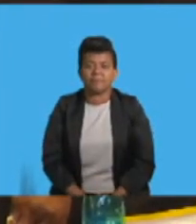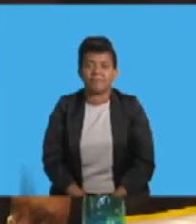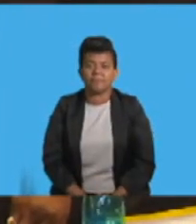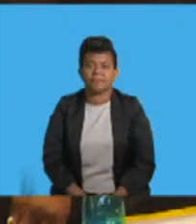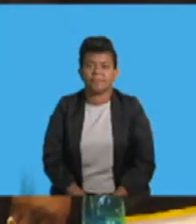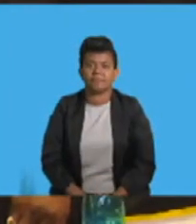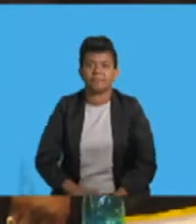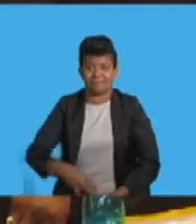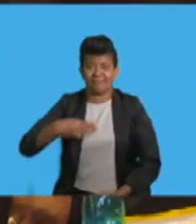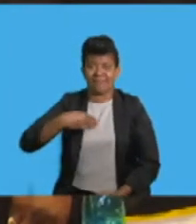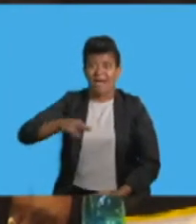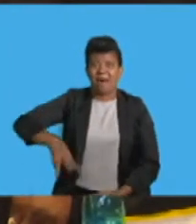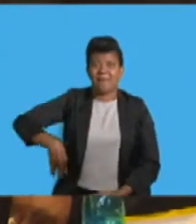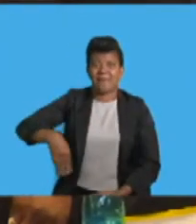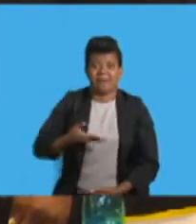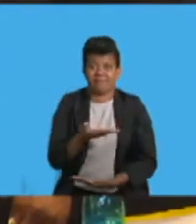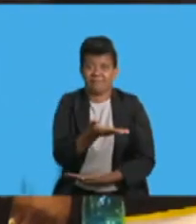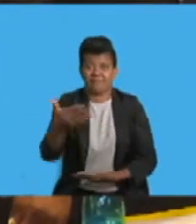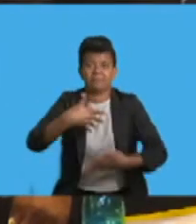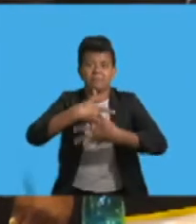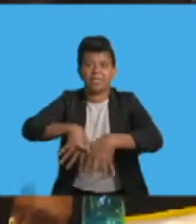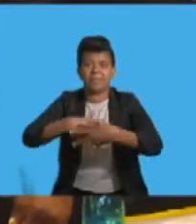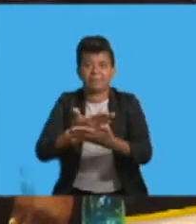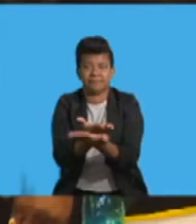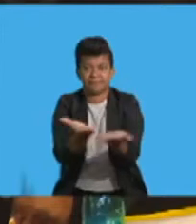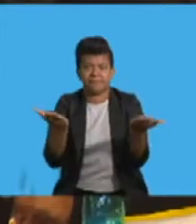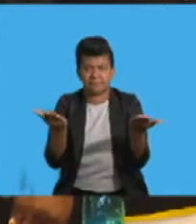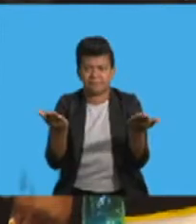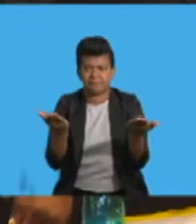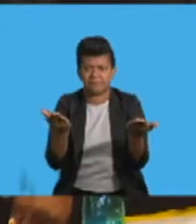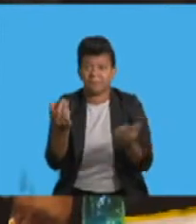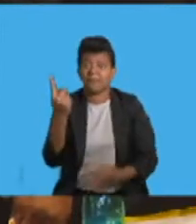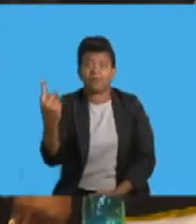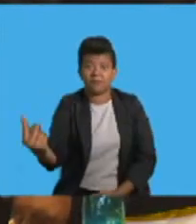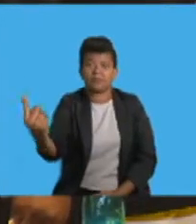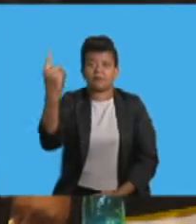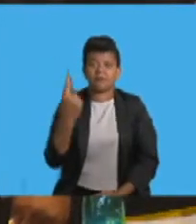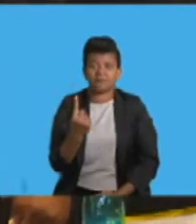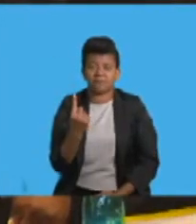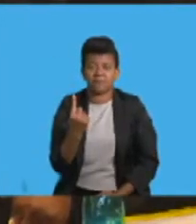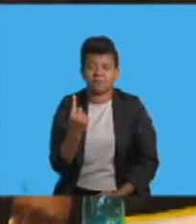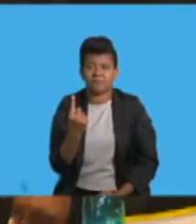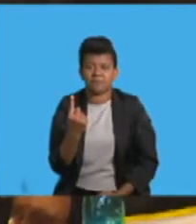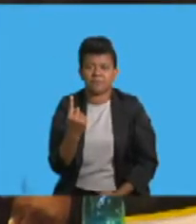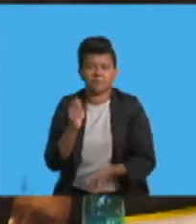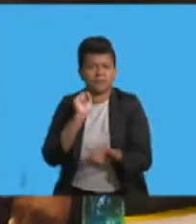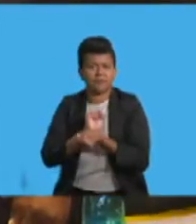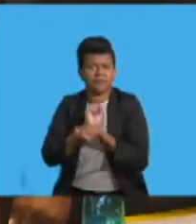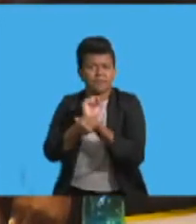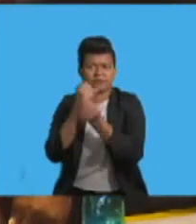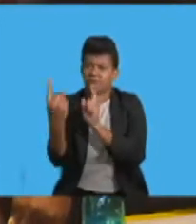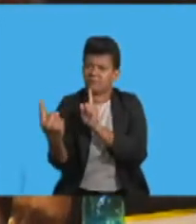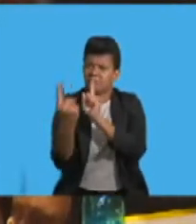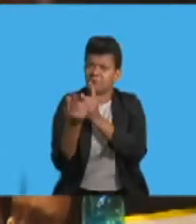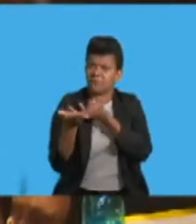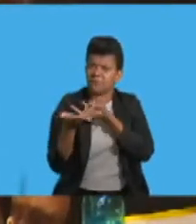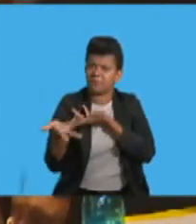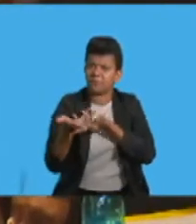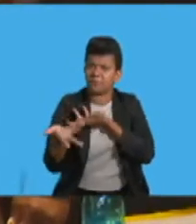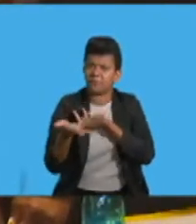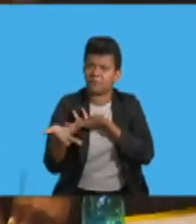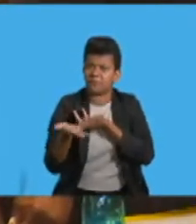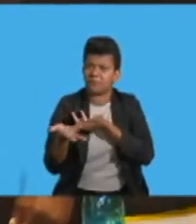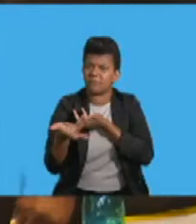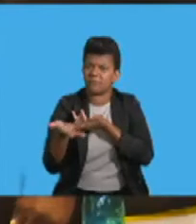members of the public or complainants who are brought before the police for investigations to bring